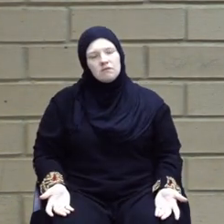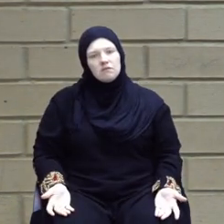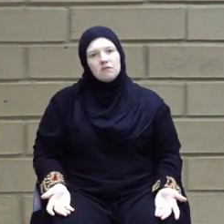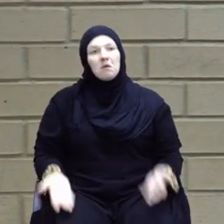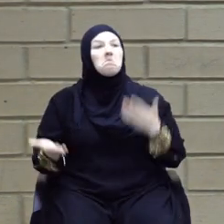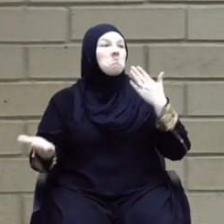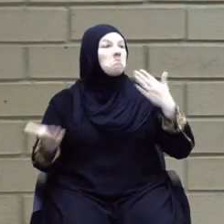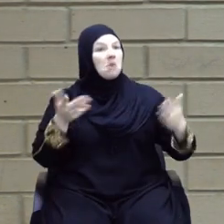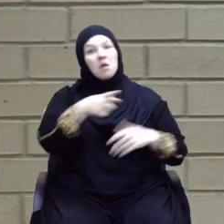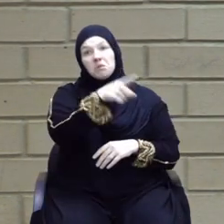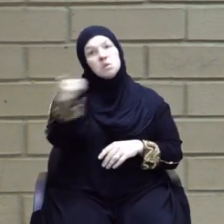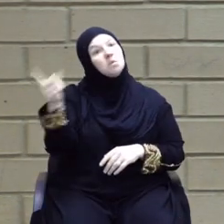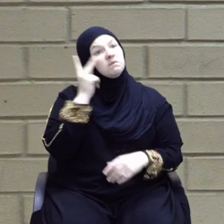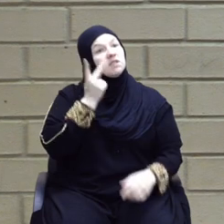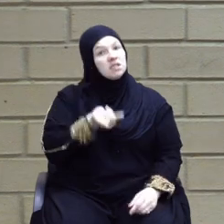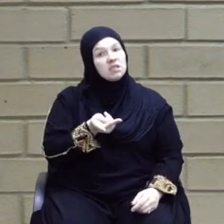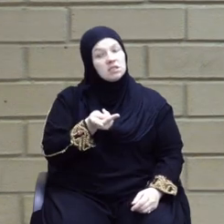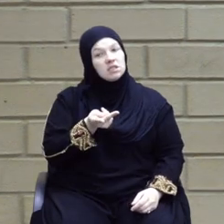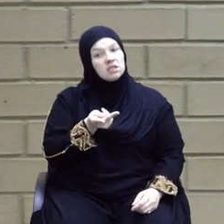seen this